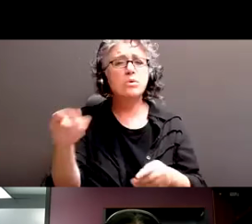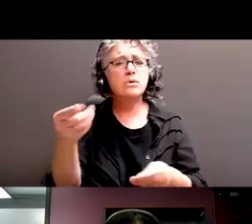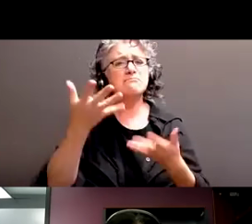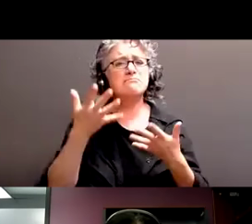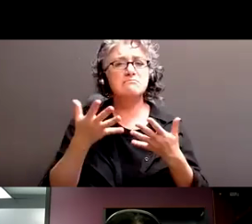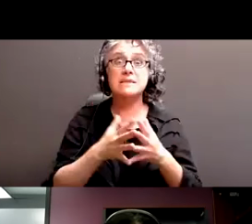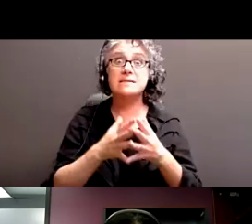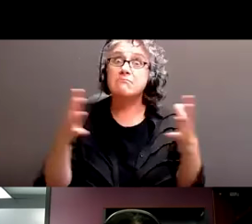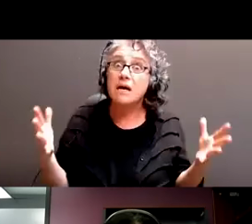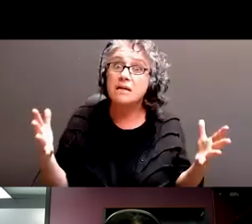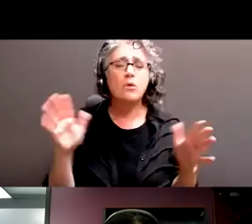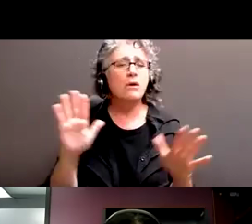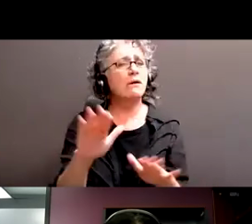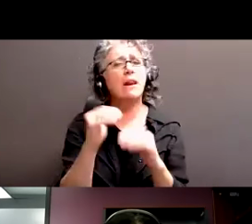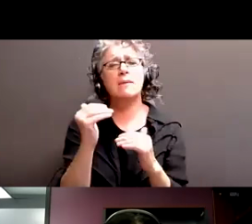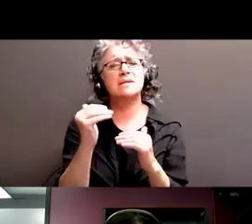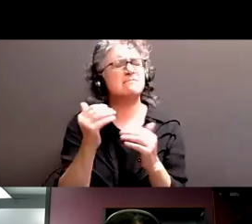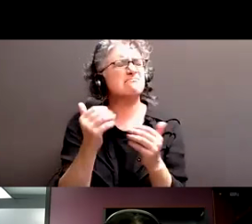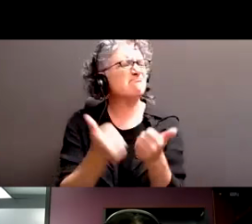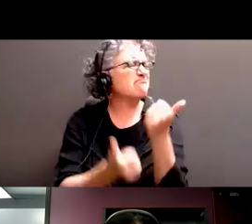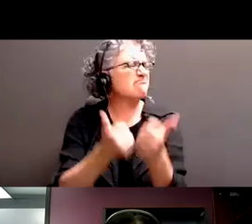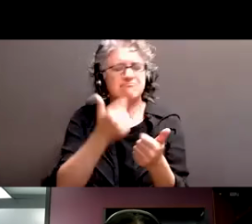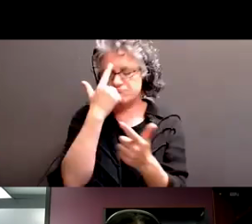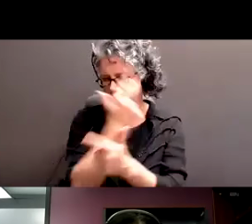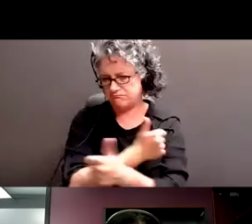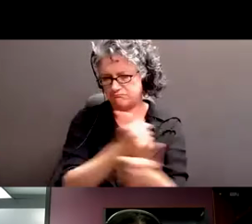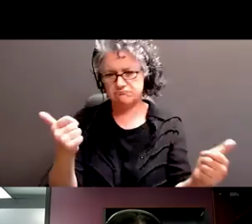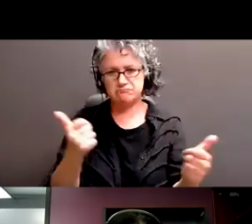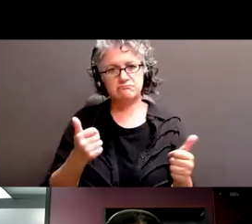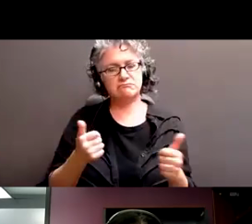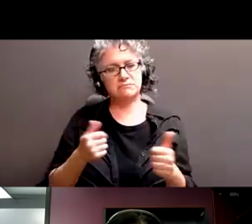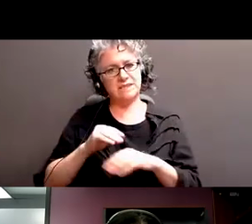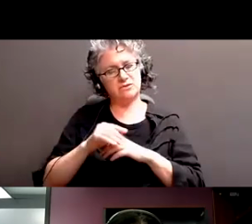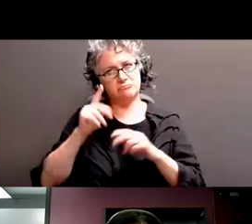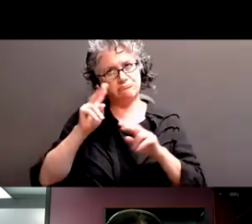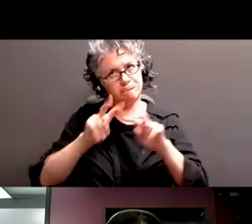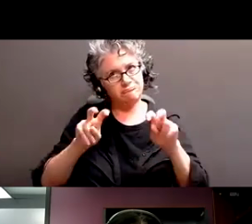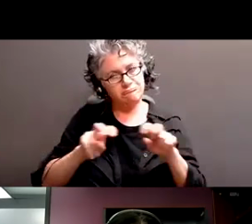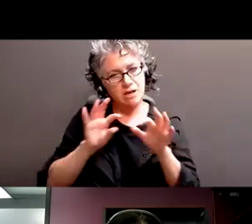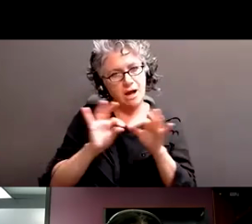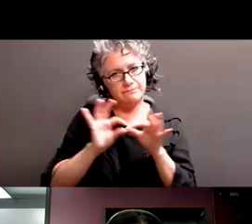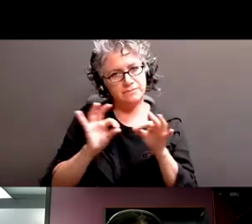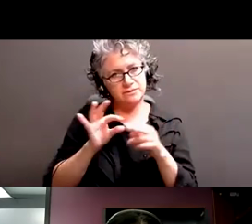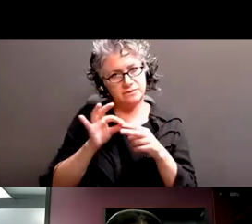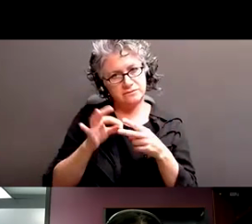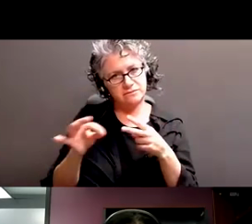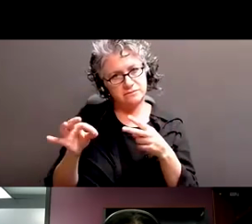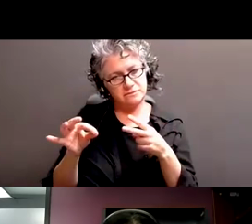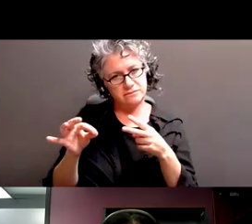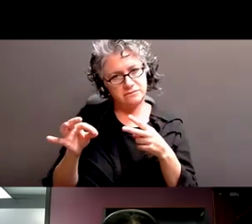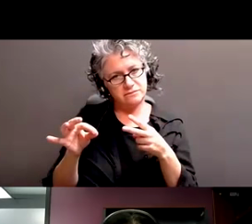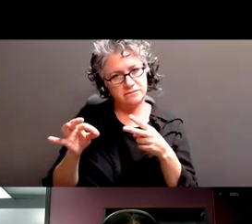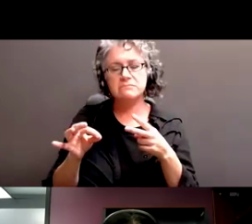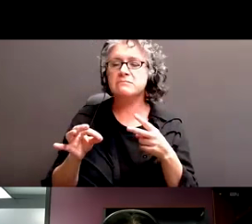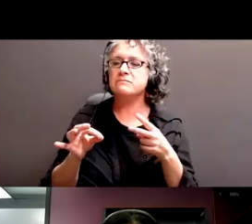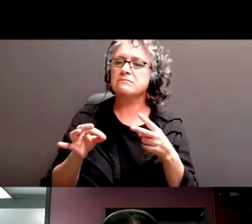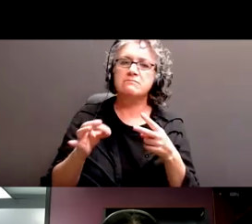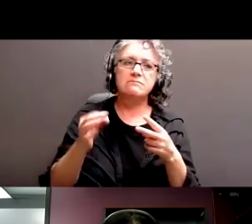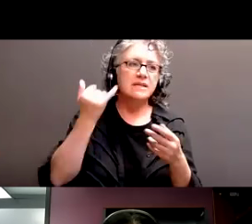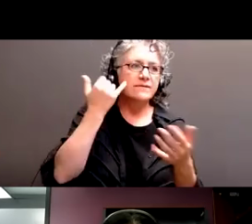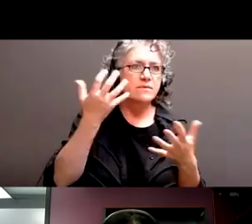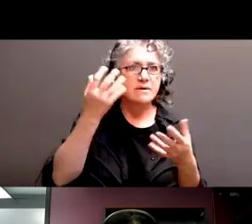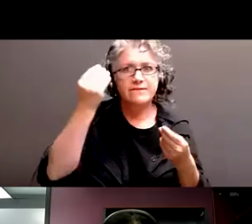information as you like. Together, you and the counselor will look at options that are available to you should you seek information and referral, or